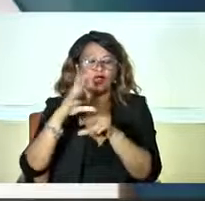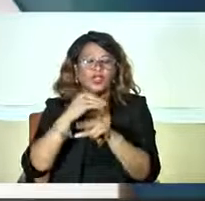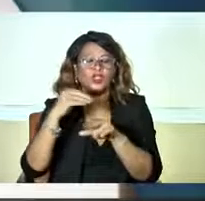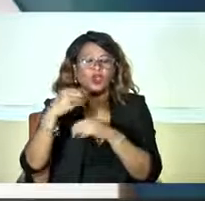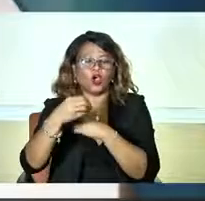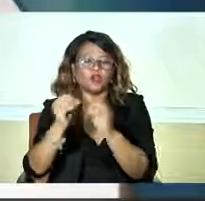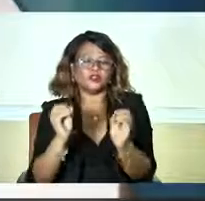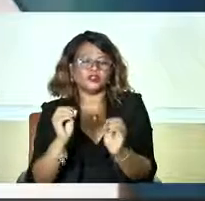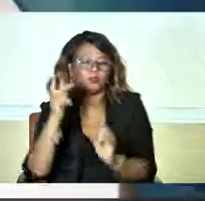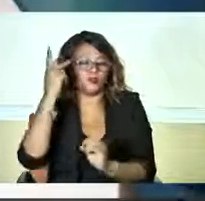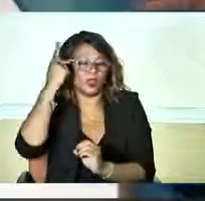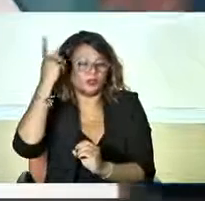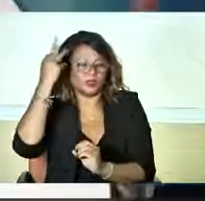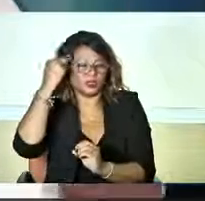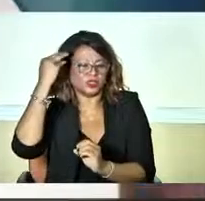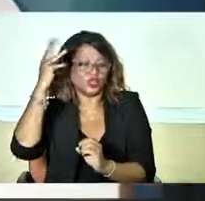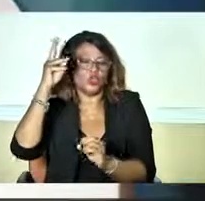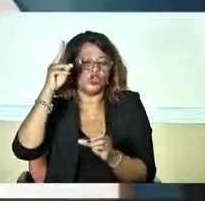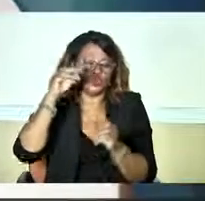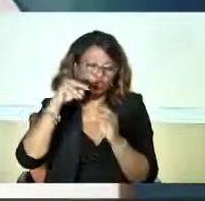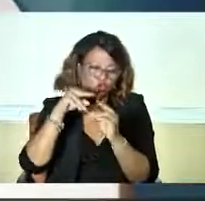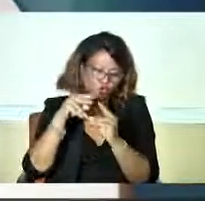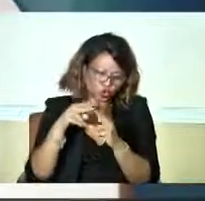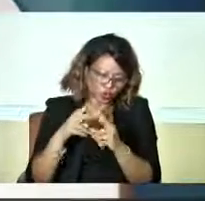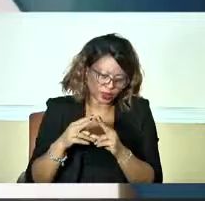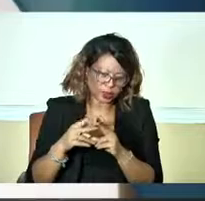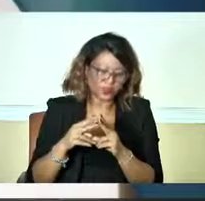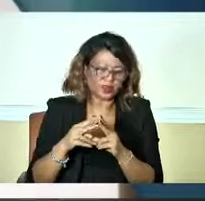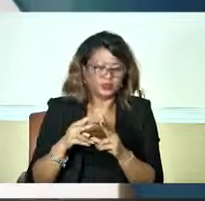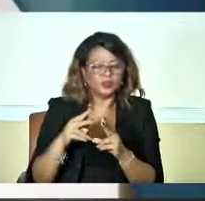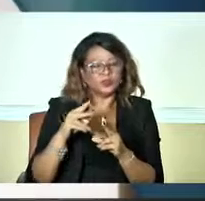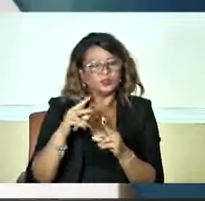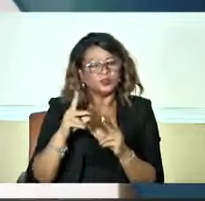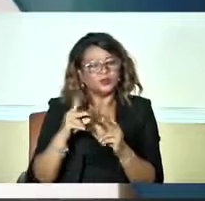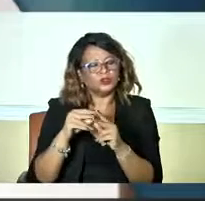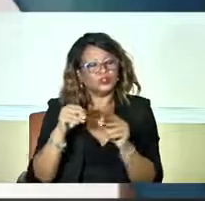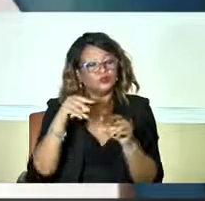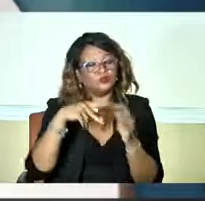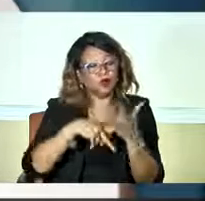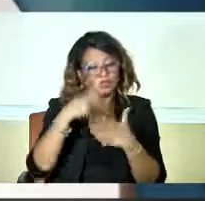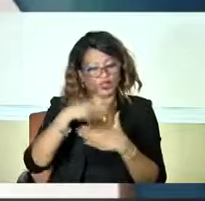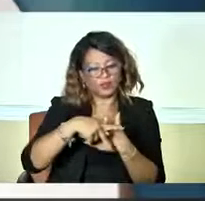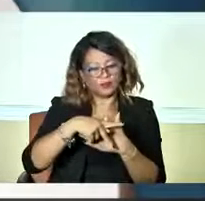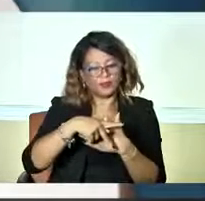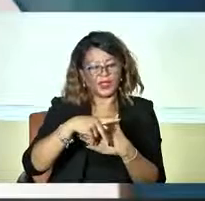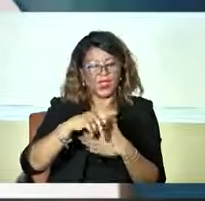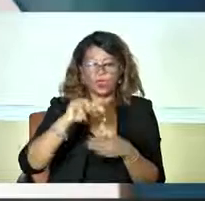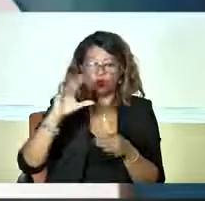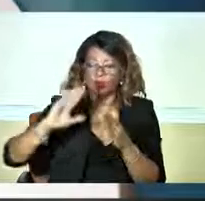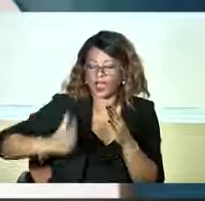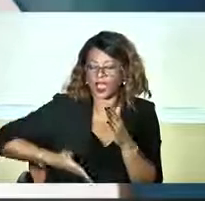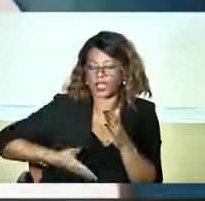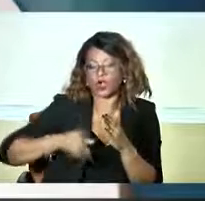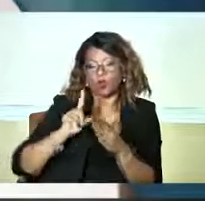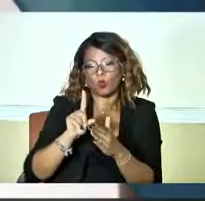Office of the Prime Minister, jointly coordinated this project and employed